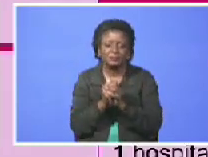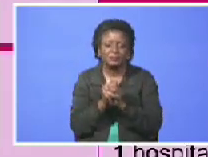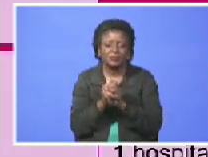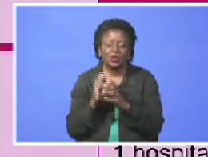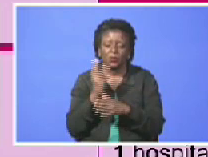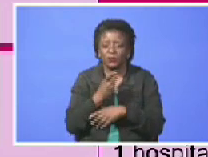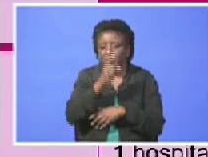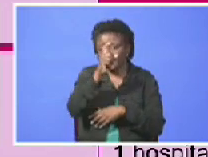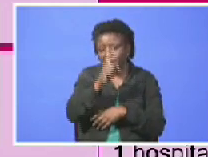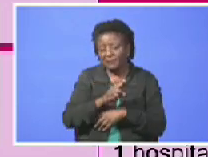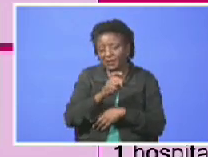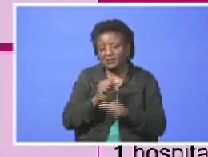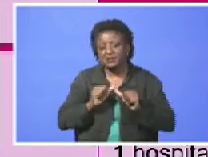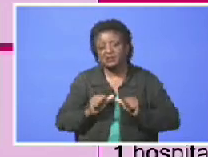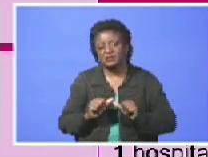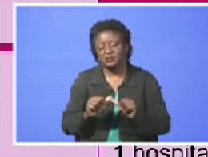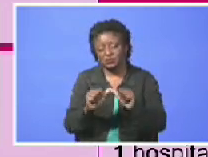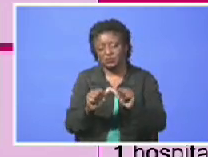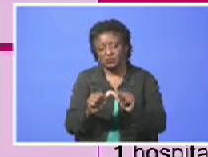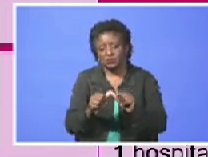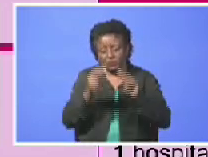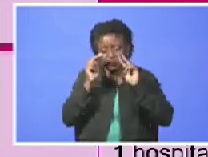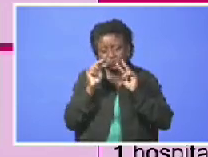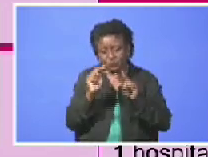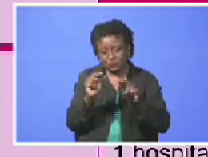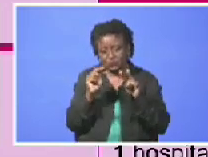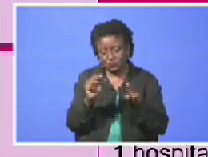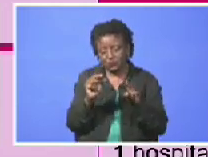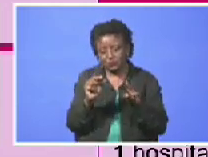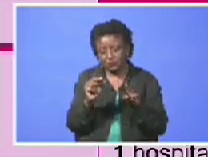We must continue to be vigilant.